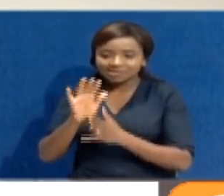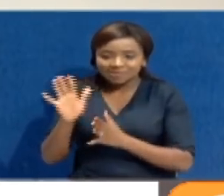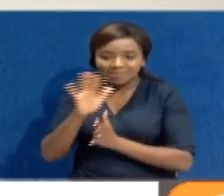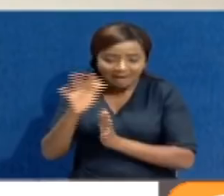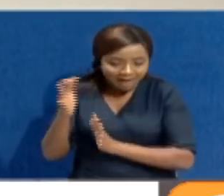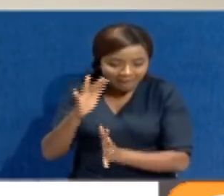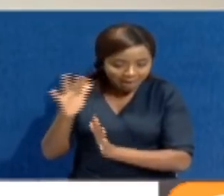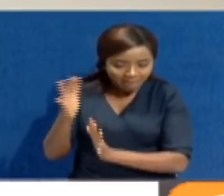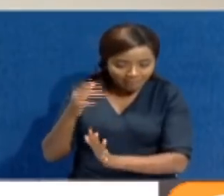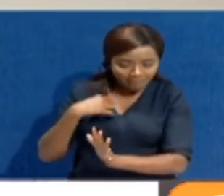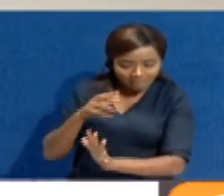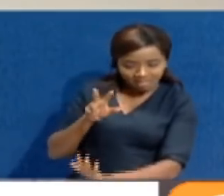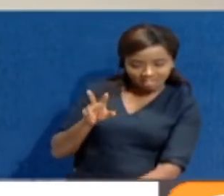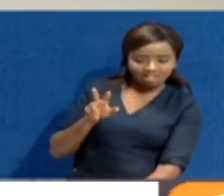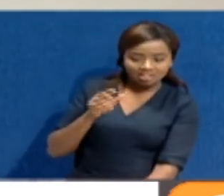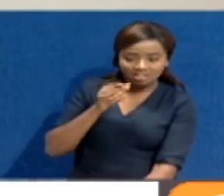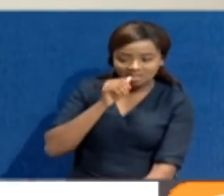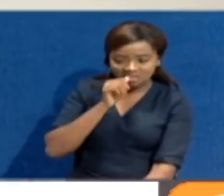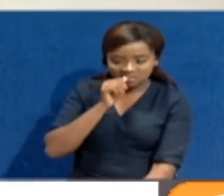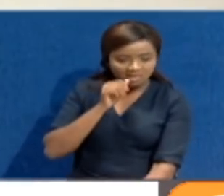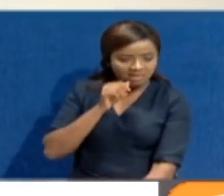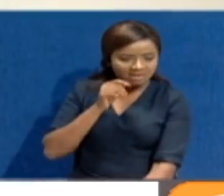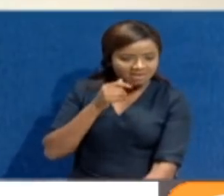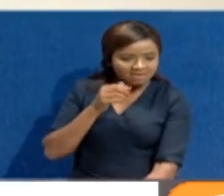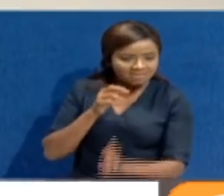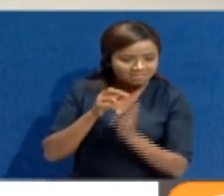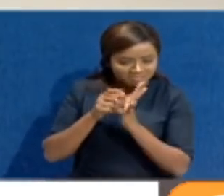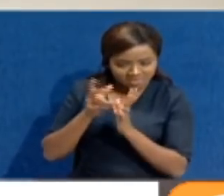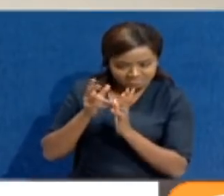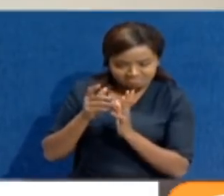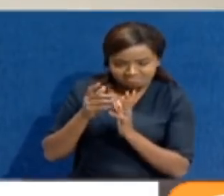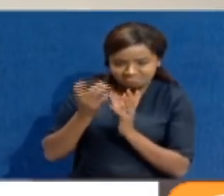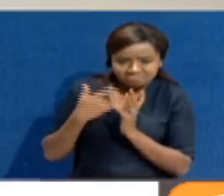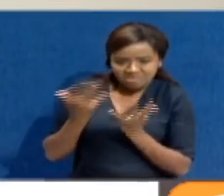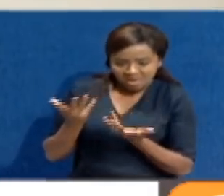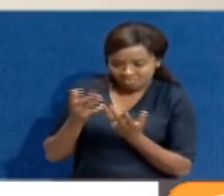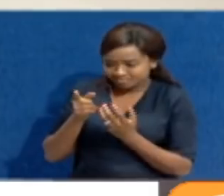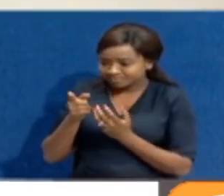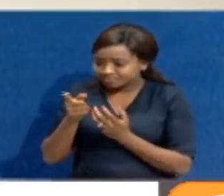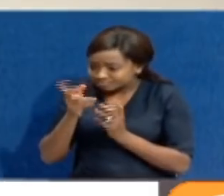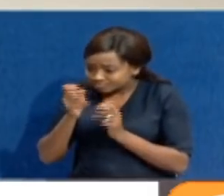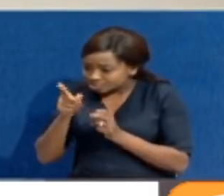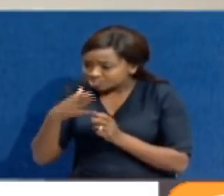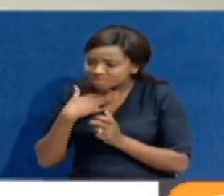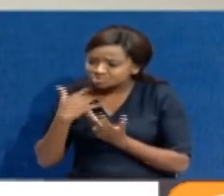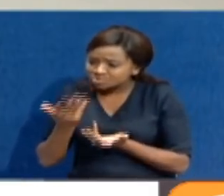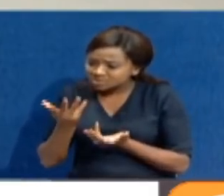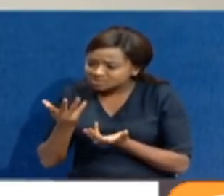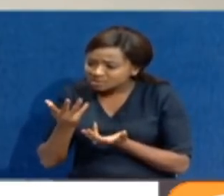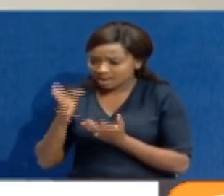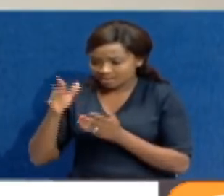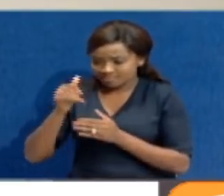myself. I don't echo what people tell me. I listen to them and I offer leadership because they elected me as a